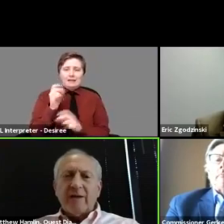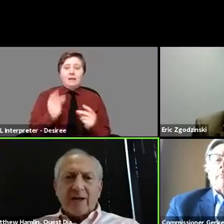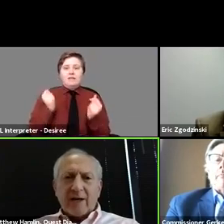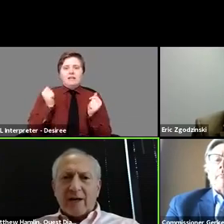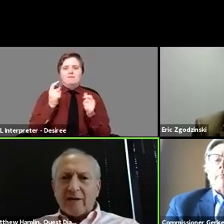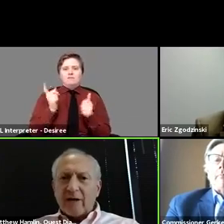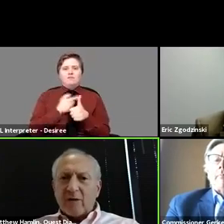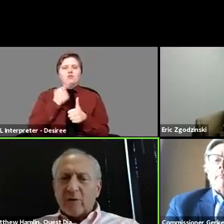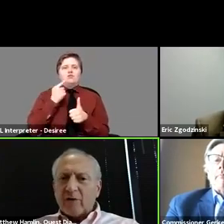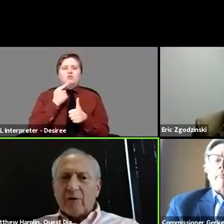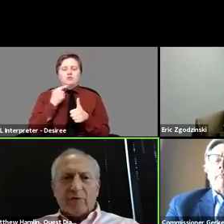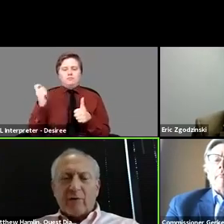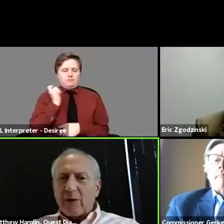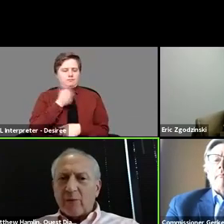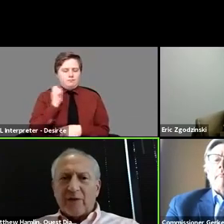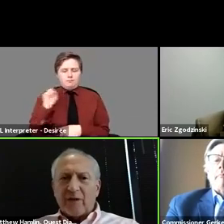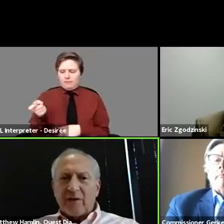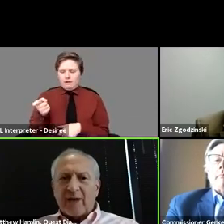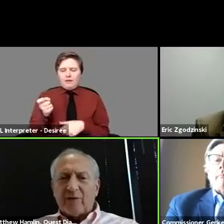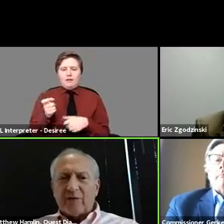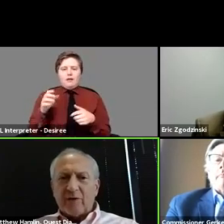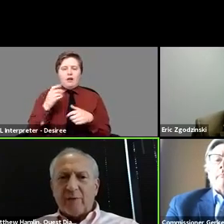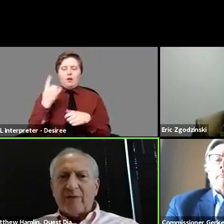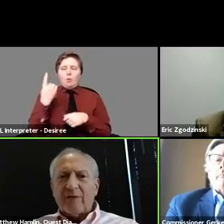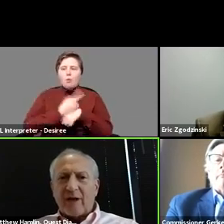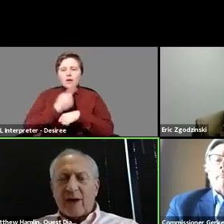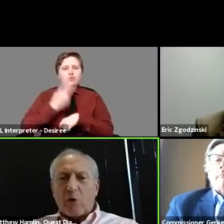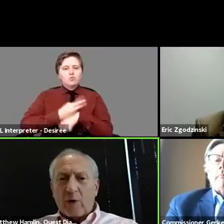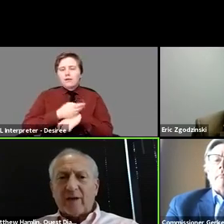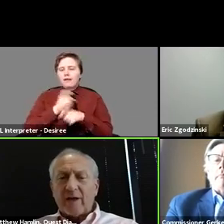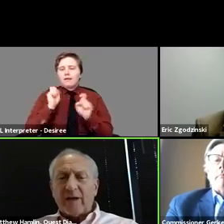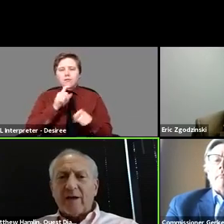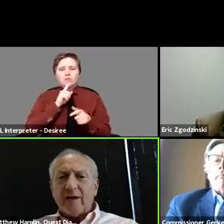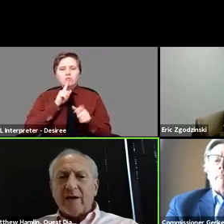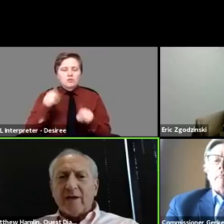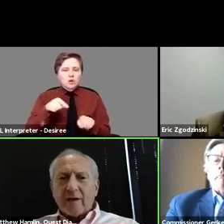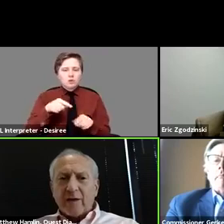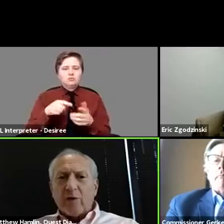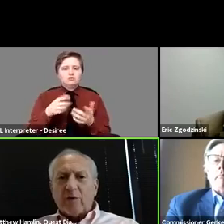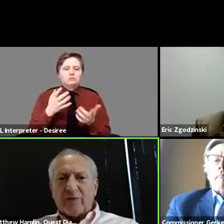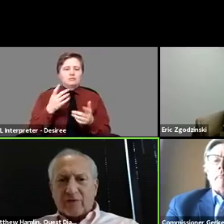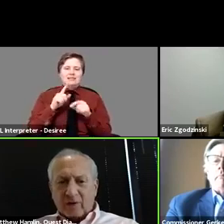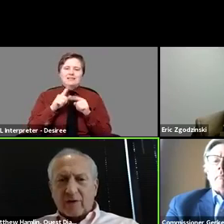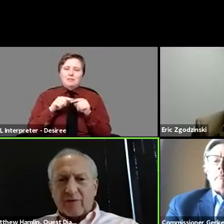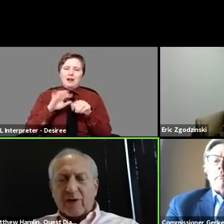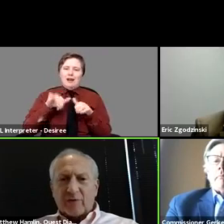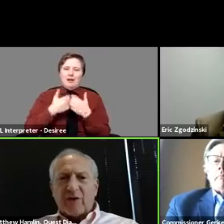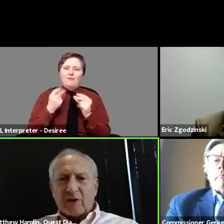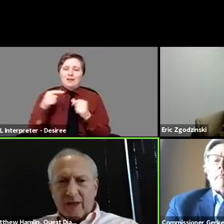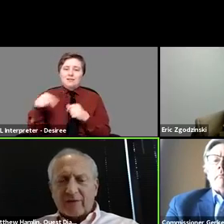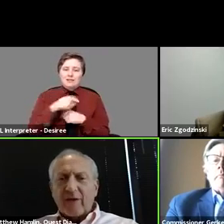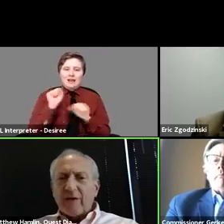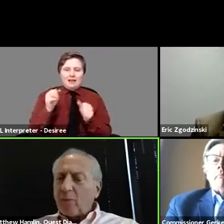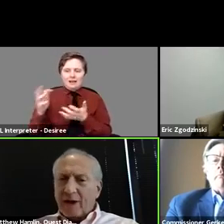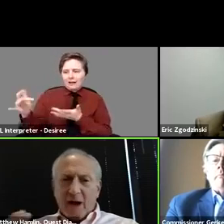immediately. And we'll turn those around within a day or two based on how quickly those